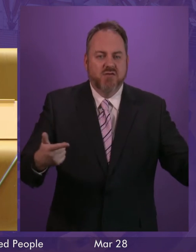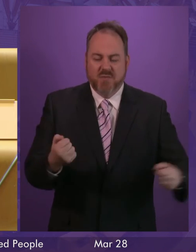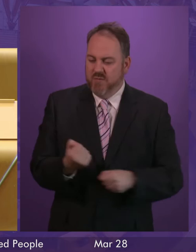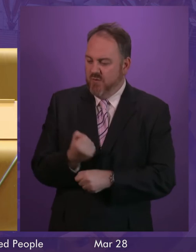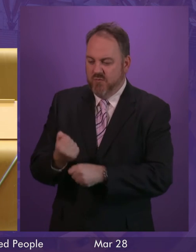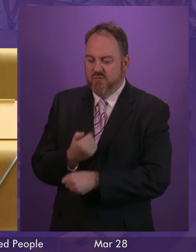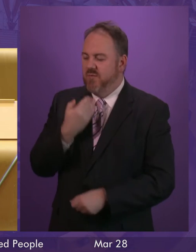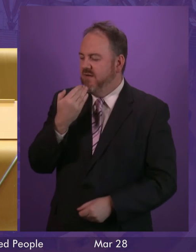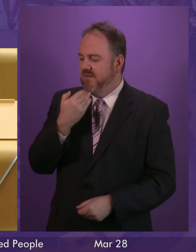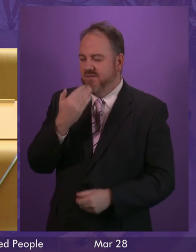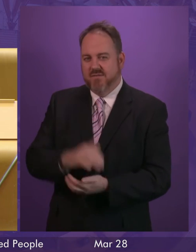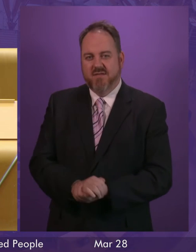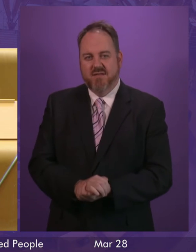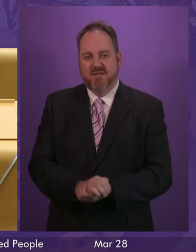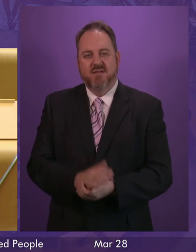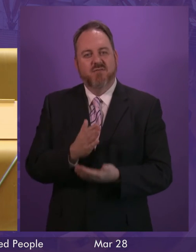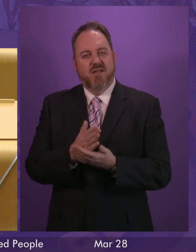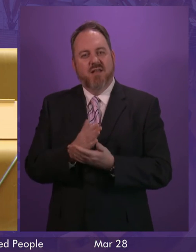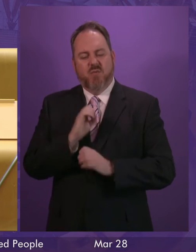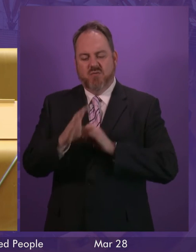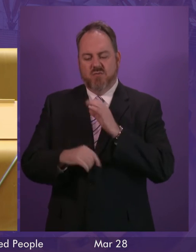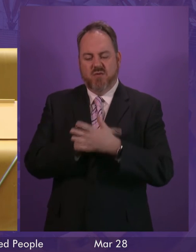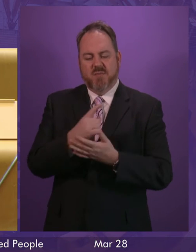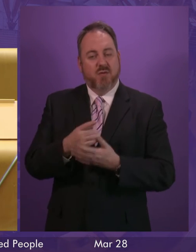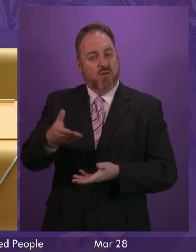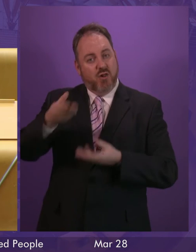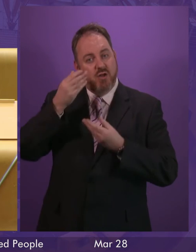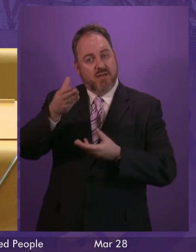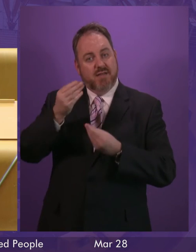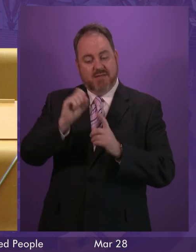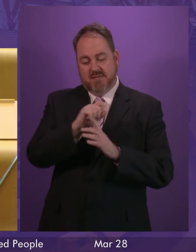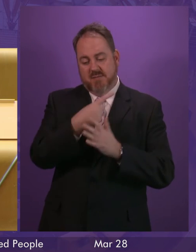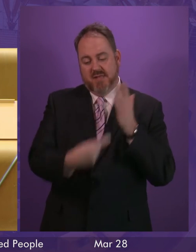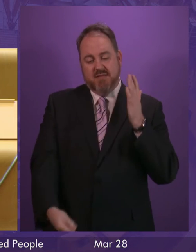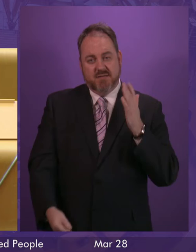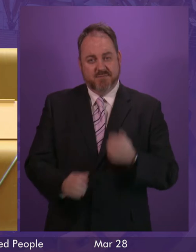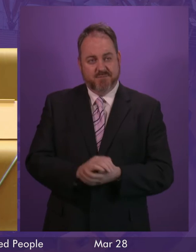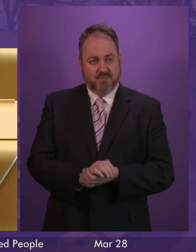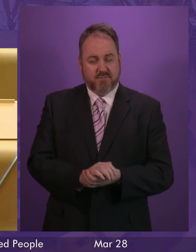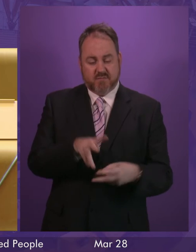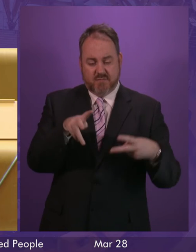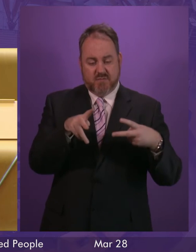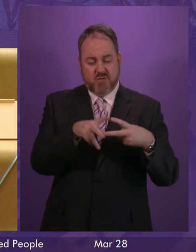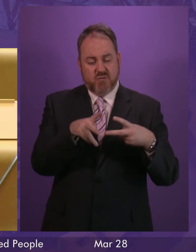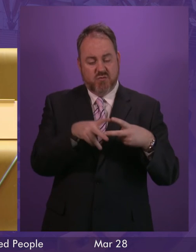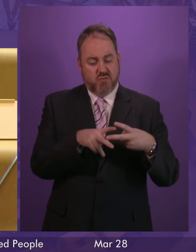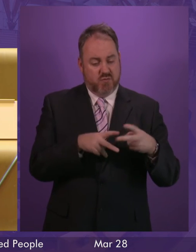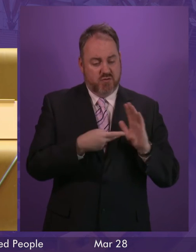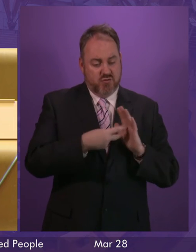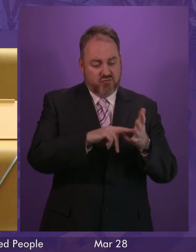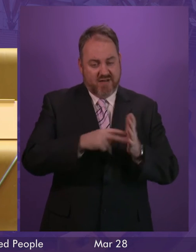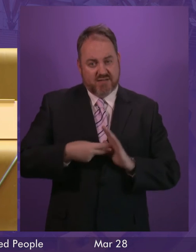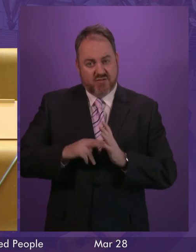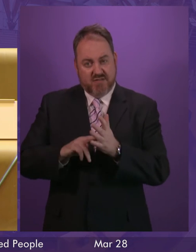spend most of my time talking about learning disability and start by reminding members of the two learning disability strategies that